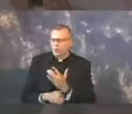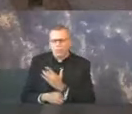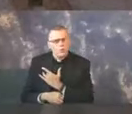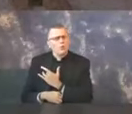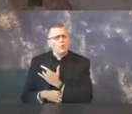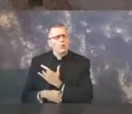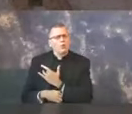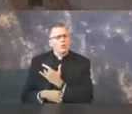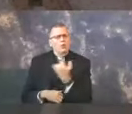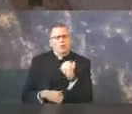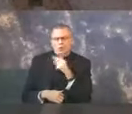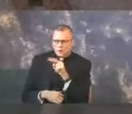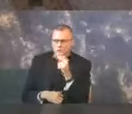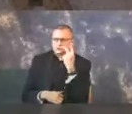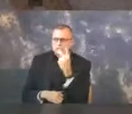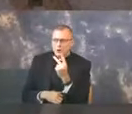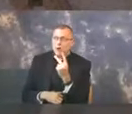was fully present.